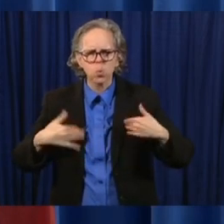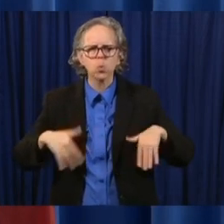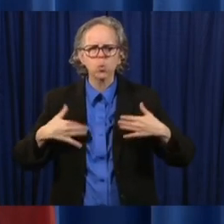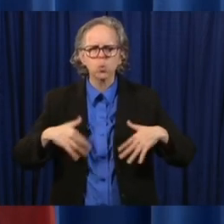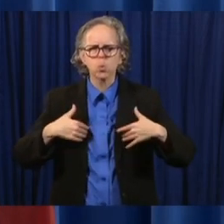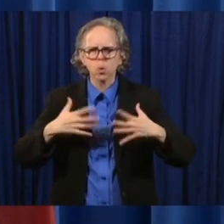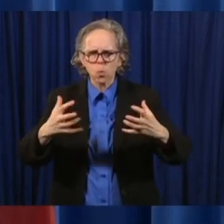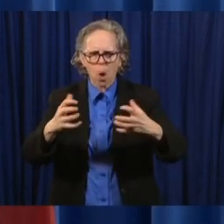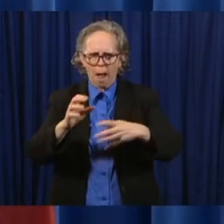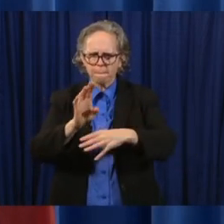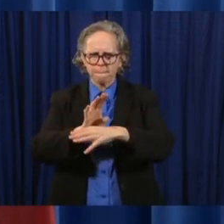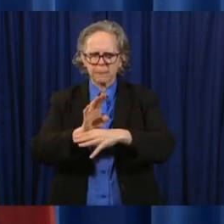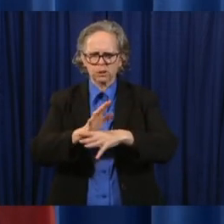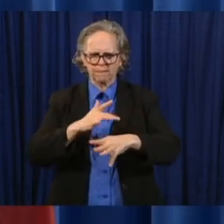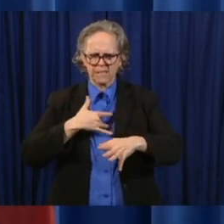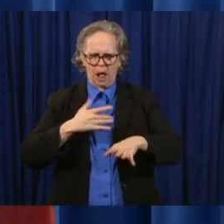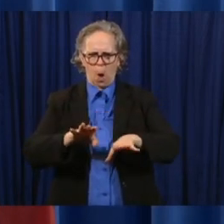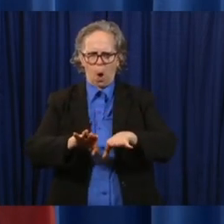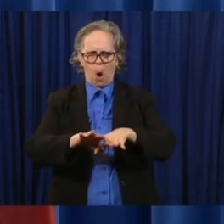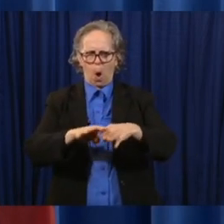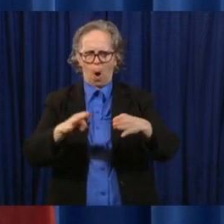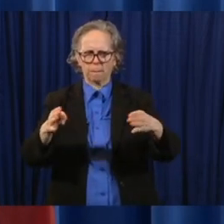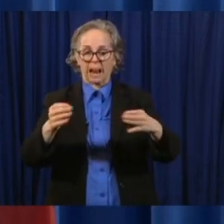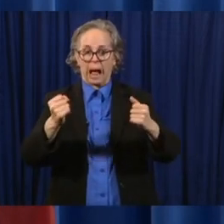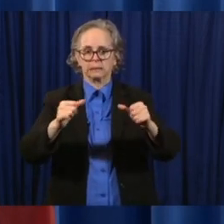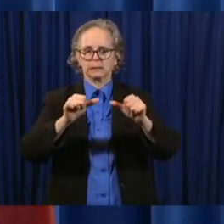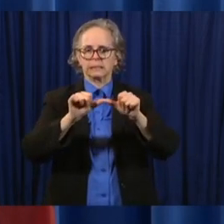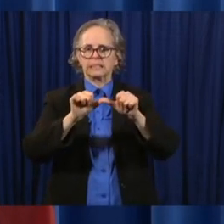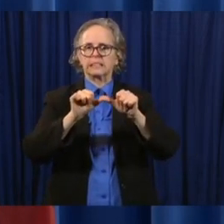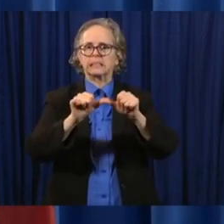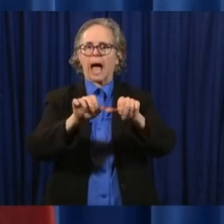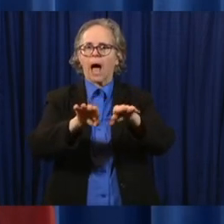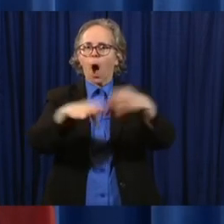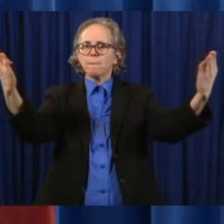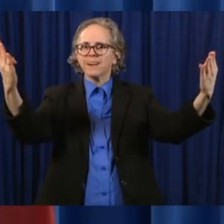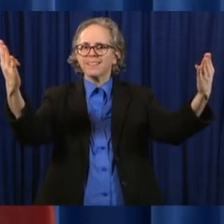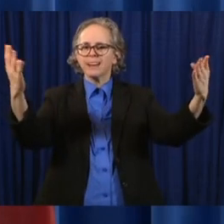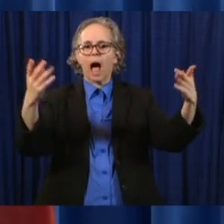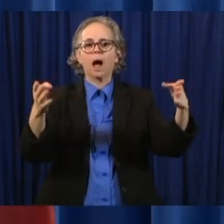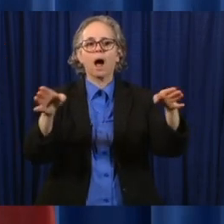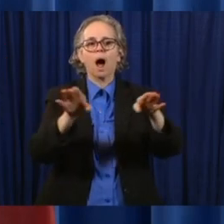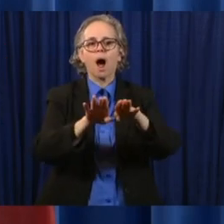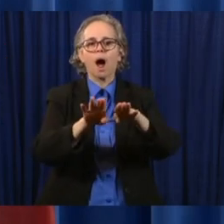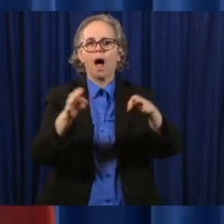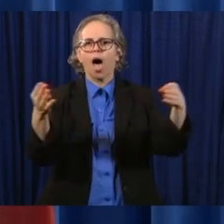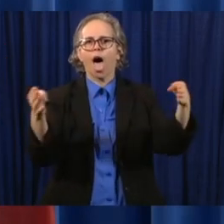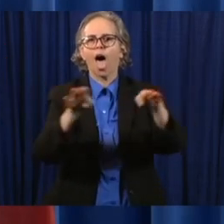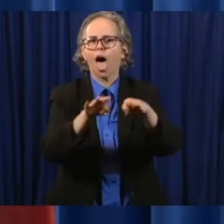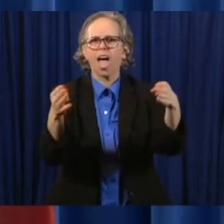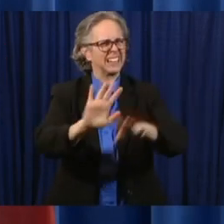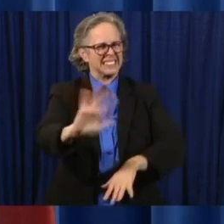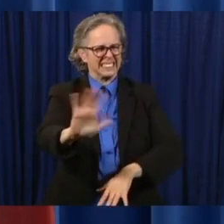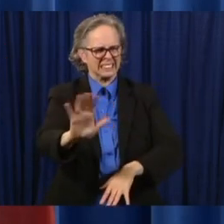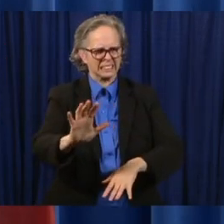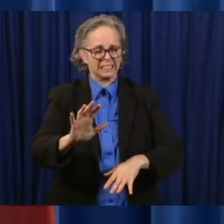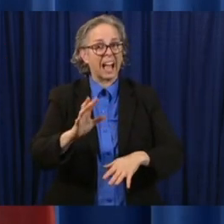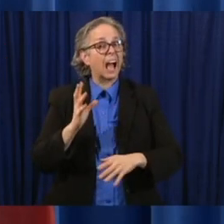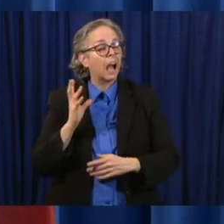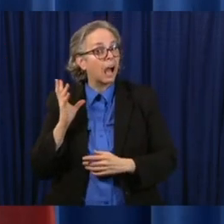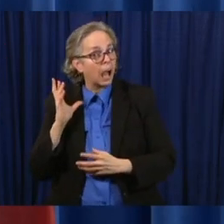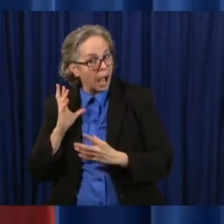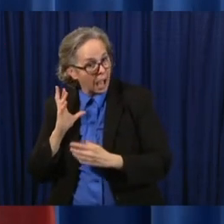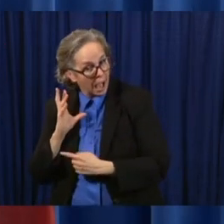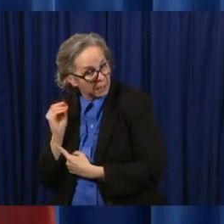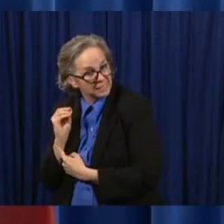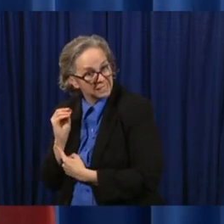them open back up, and not put us at risk of having the whole healthcare system overwhelmed and be in a position where